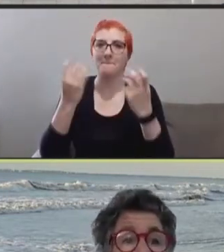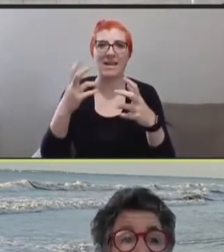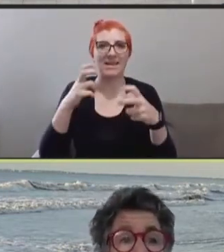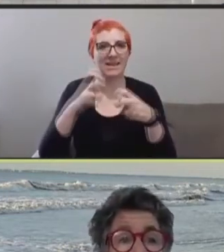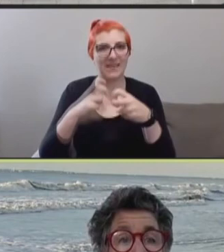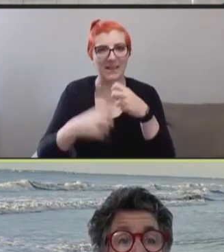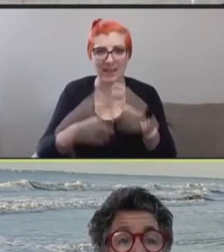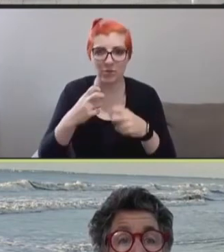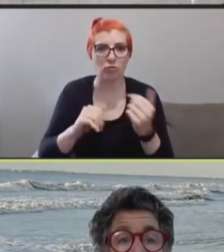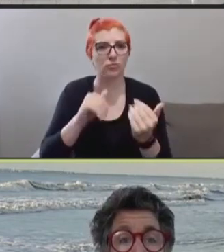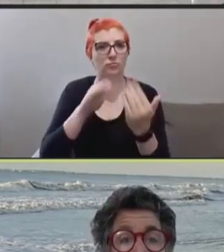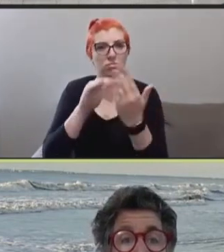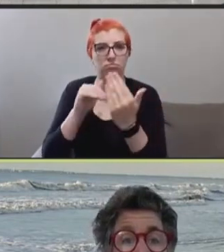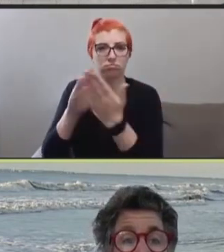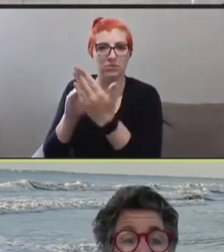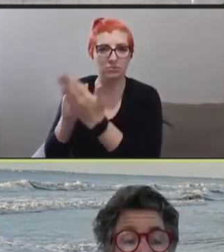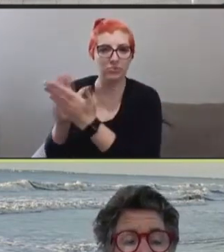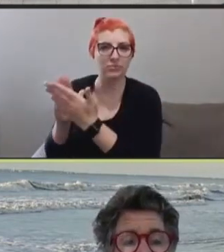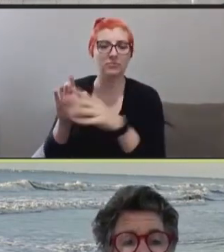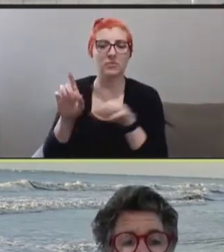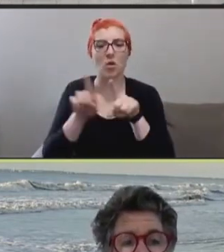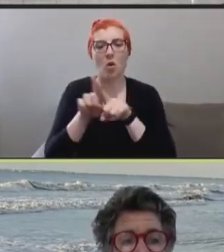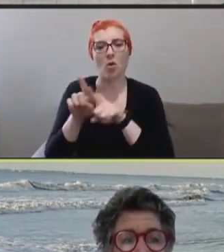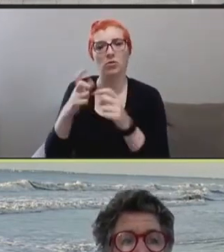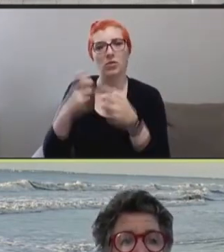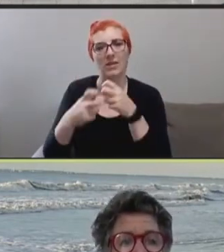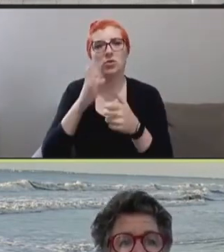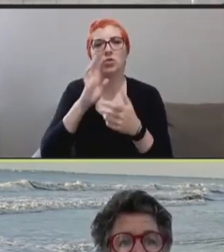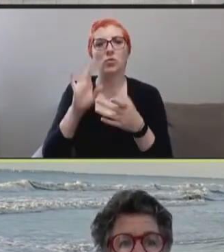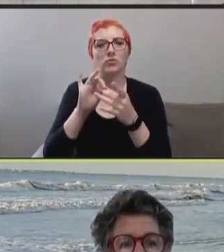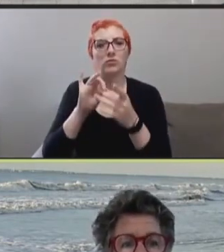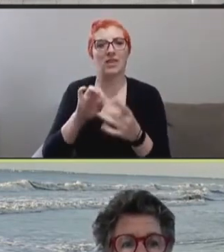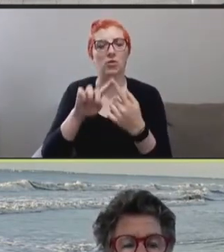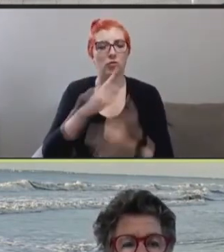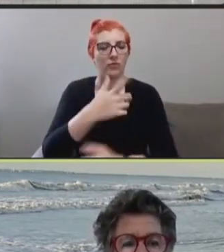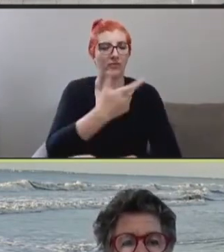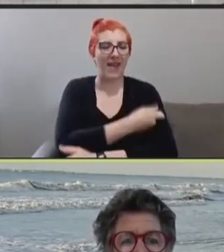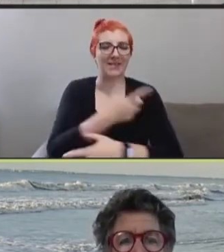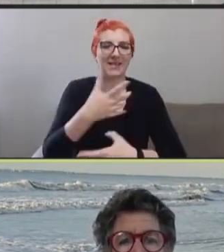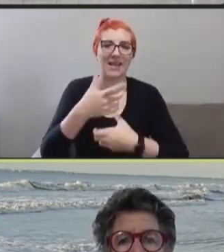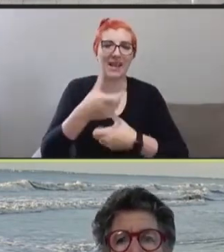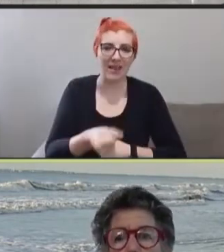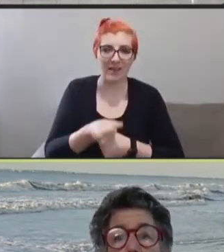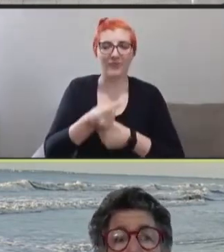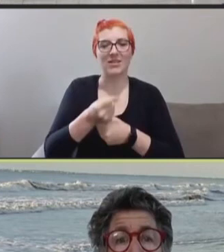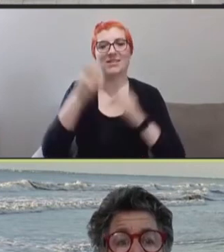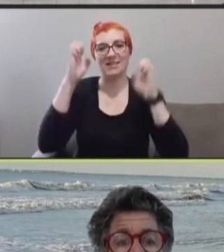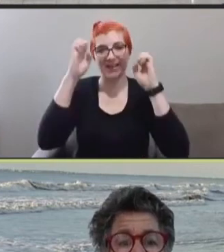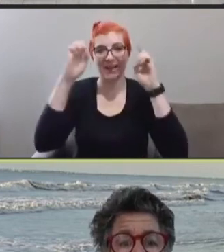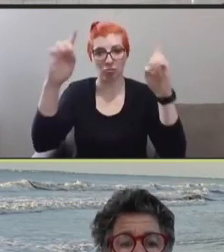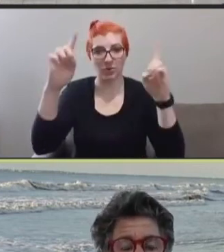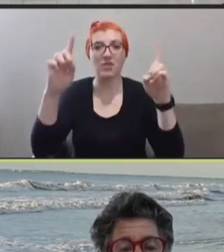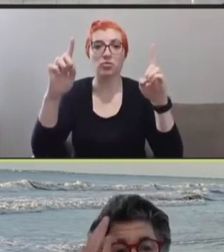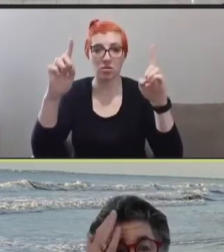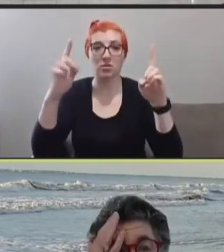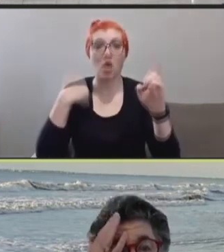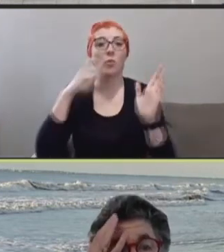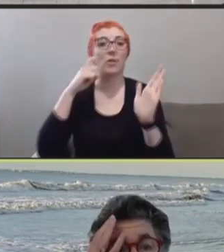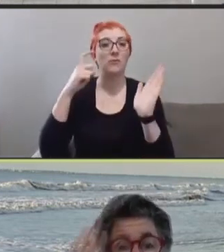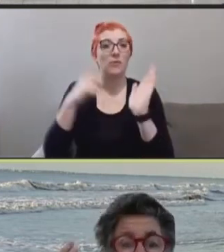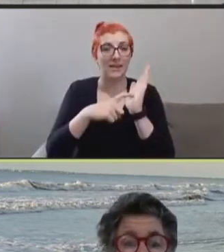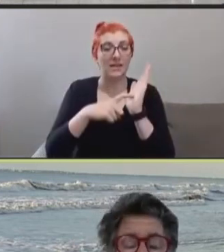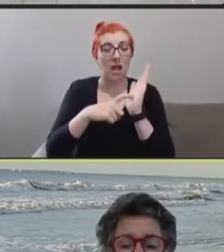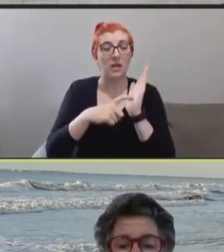also touch on issues that are very much going to relate to vaccine confidence and vaccine education. And so we recognize fully that it's